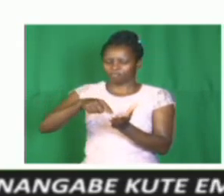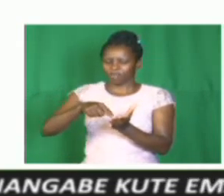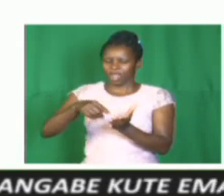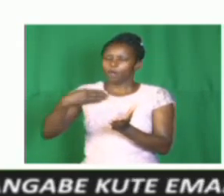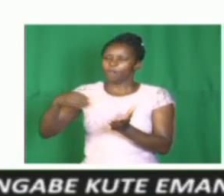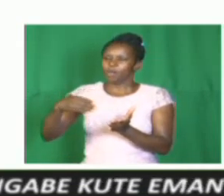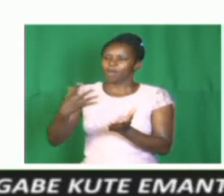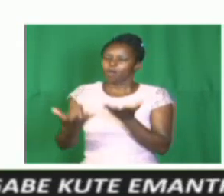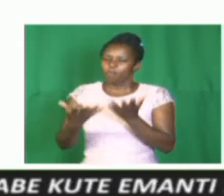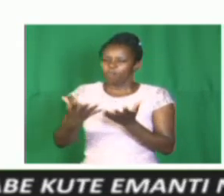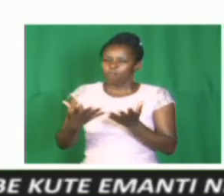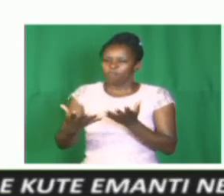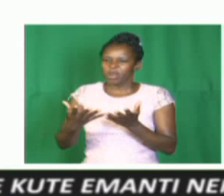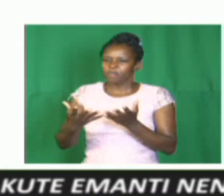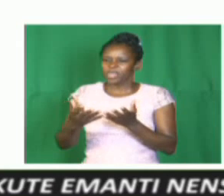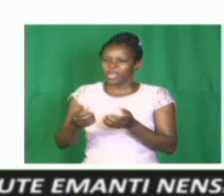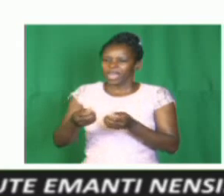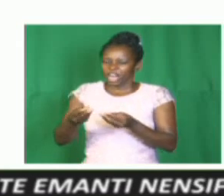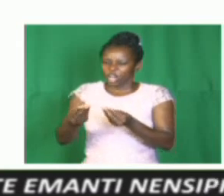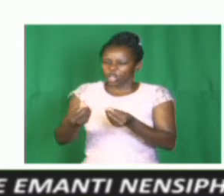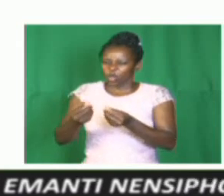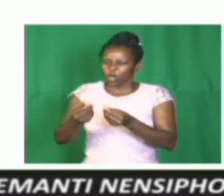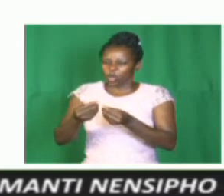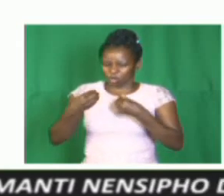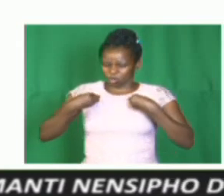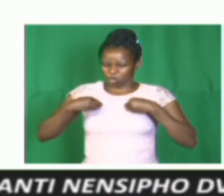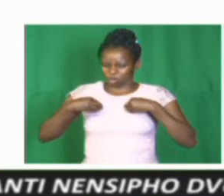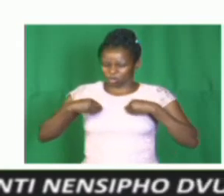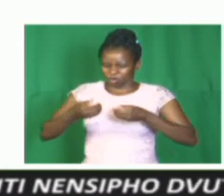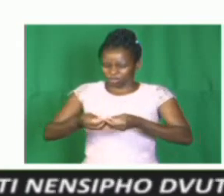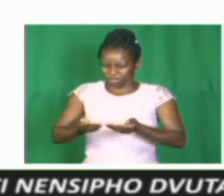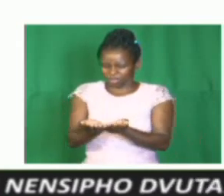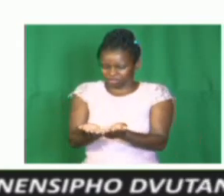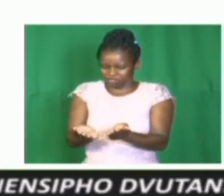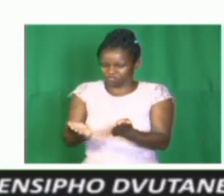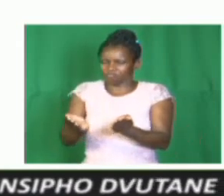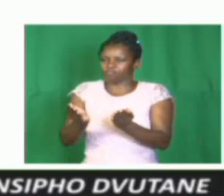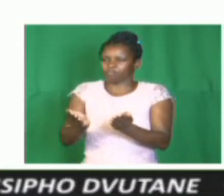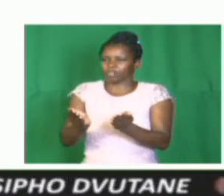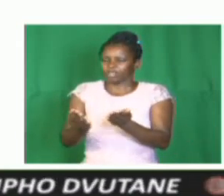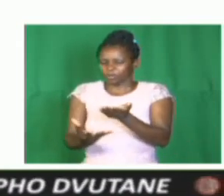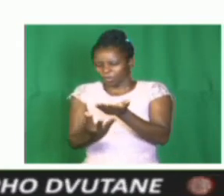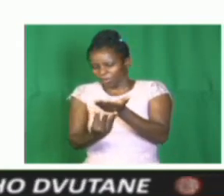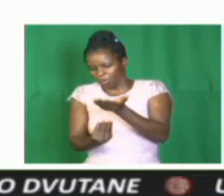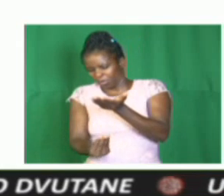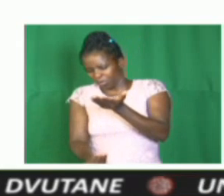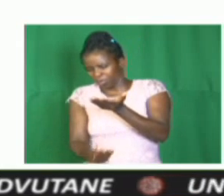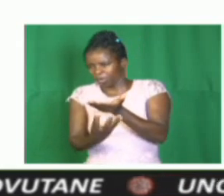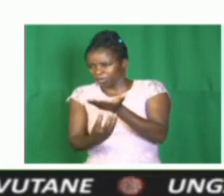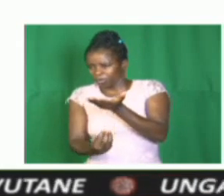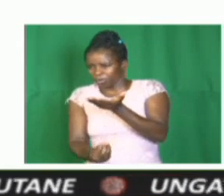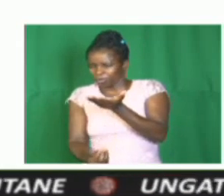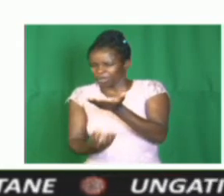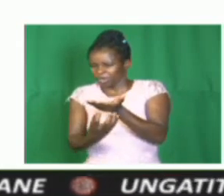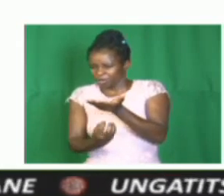a cloth. If you don't have the filter paper, you can use a cloth, dear Lena, to filter the solid out